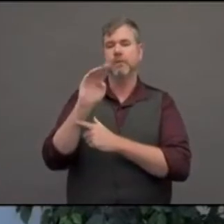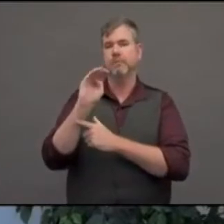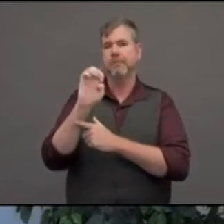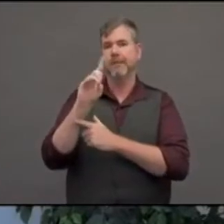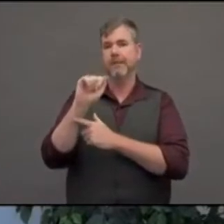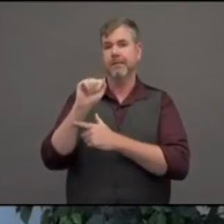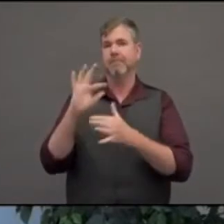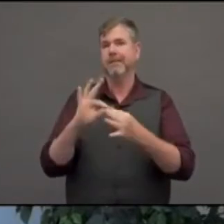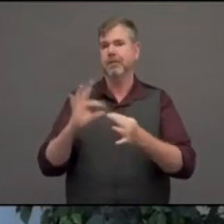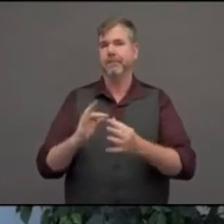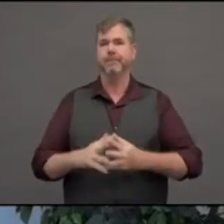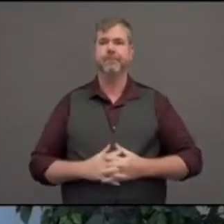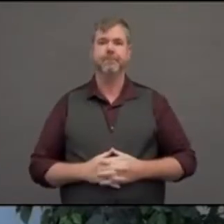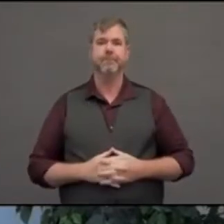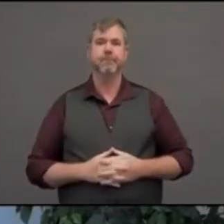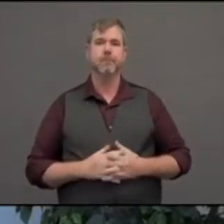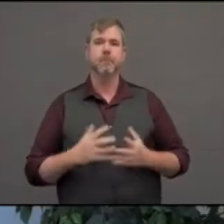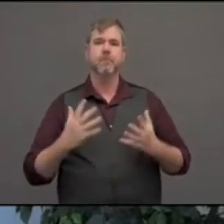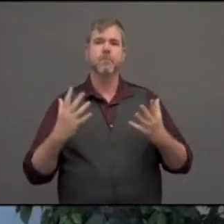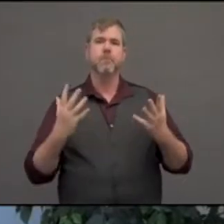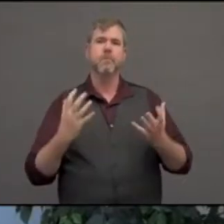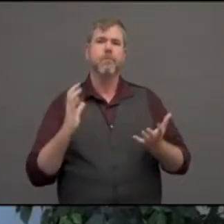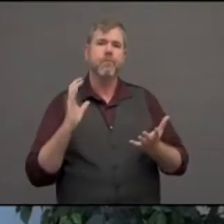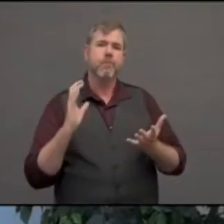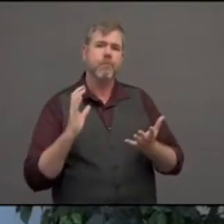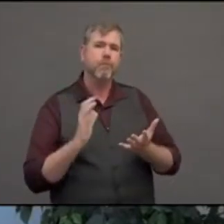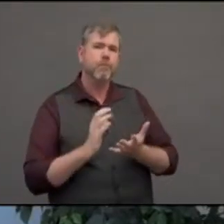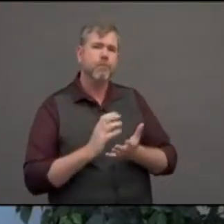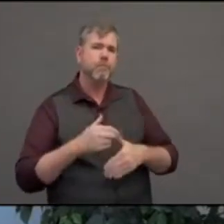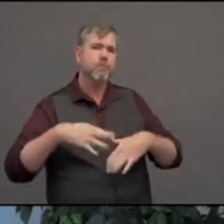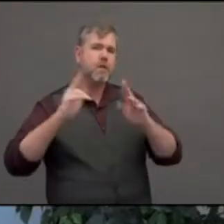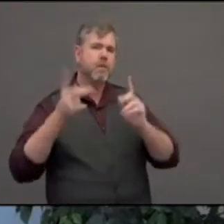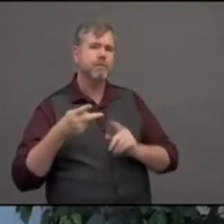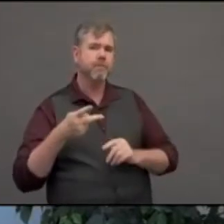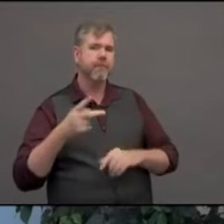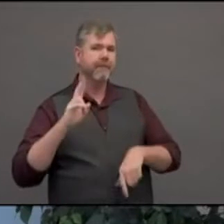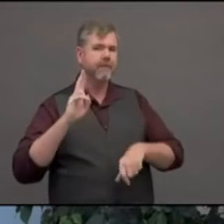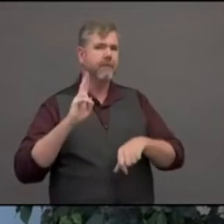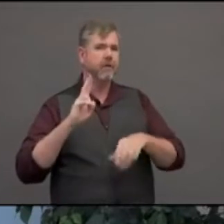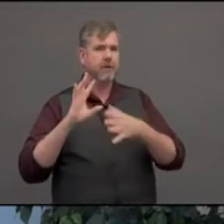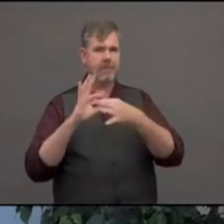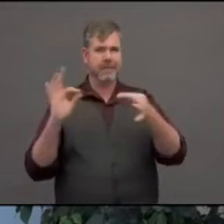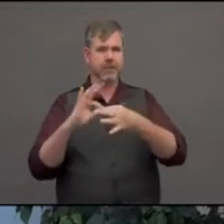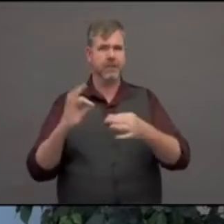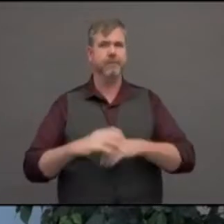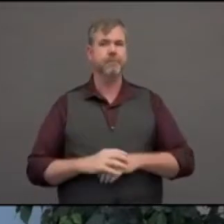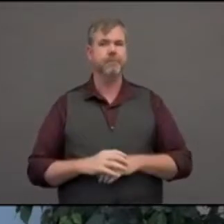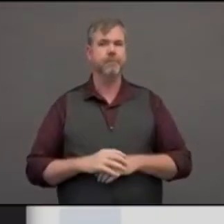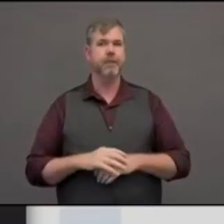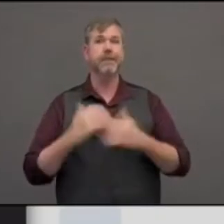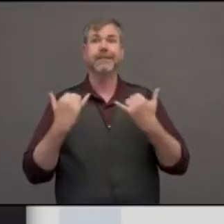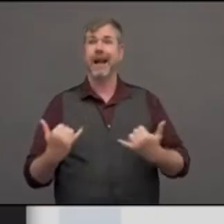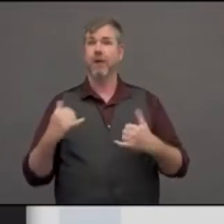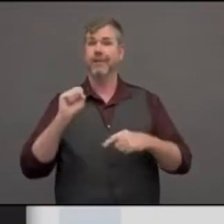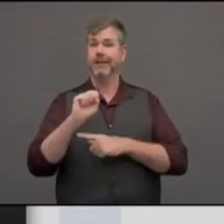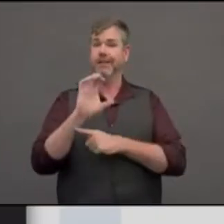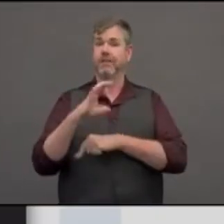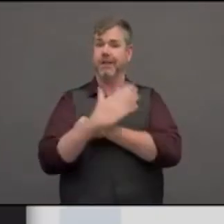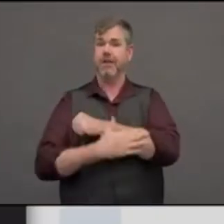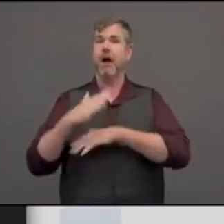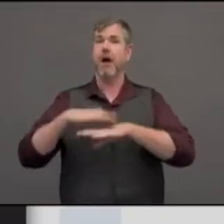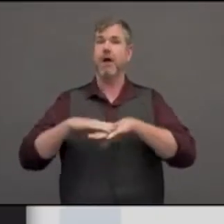this information here. There was of course, our county is on the state's watch list, which places